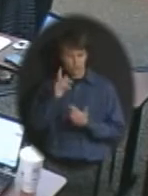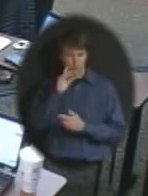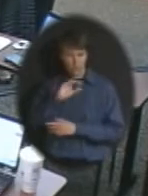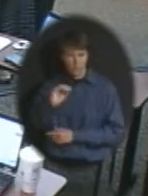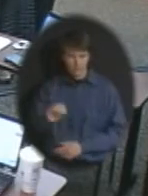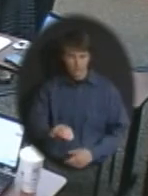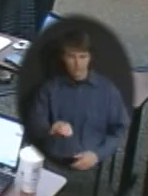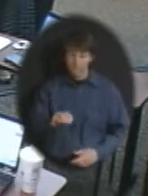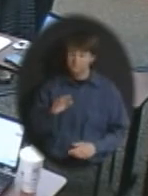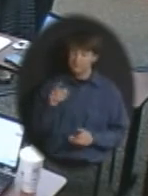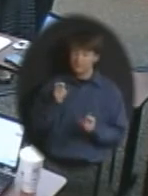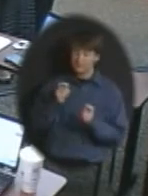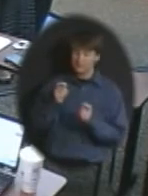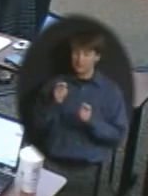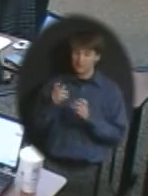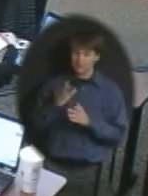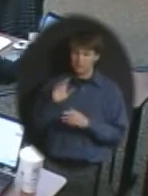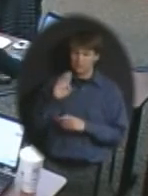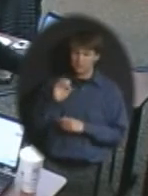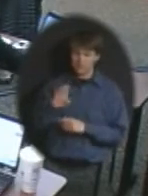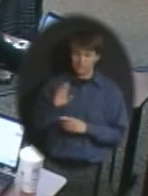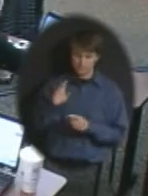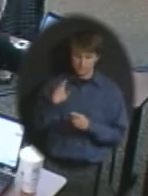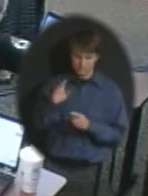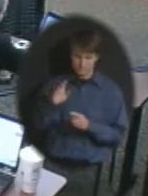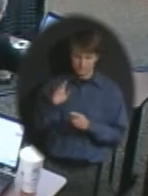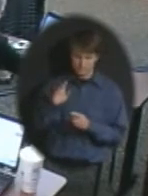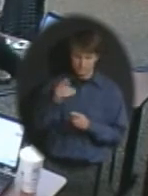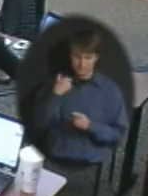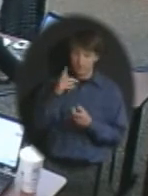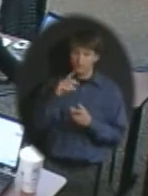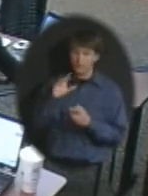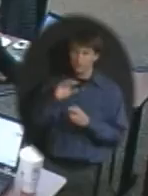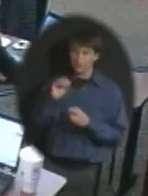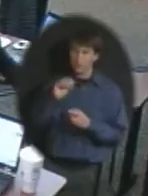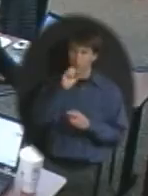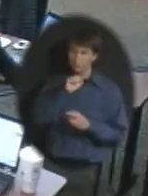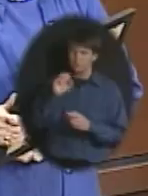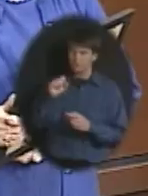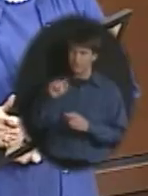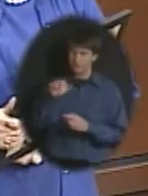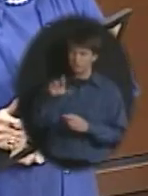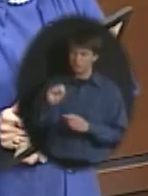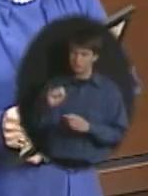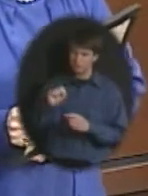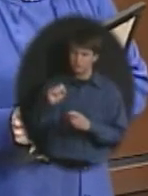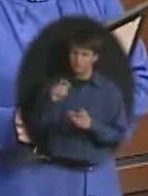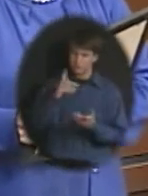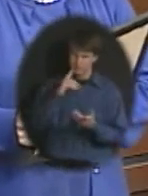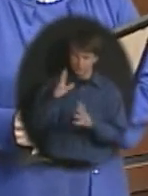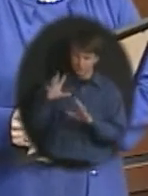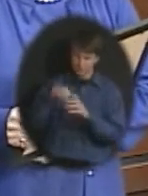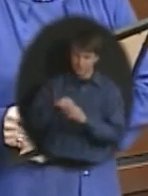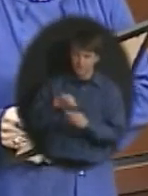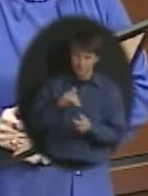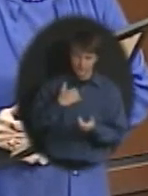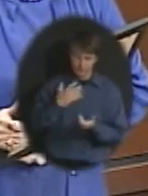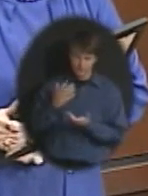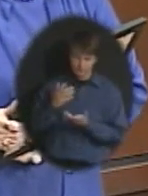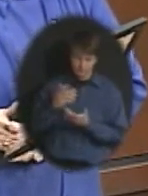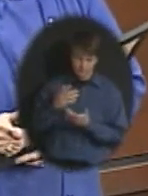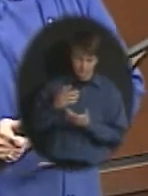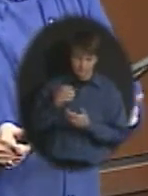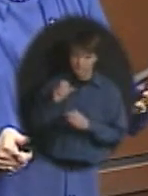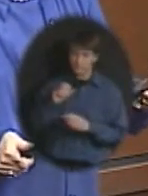Old Settlers Committee, Bob's treasures were on display every year. He was active in establishing the Mahaffey Stagecoach Stop and Farm